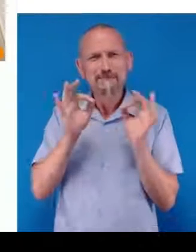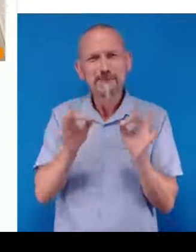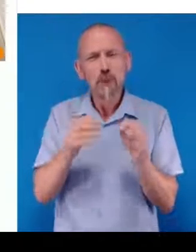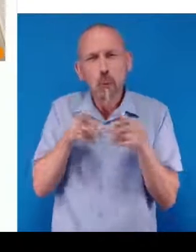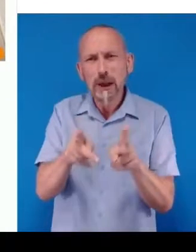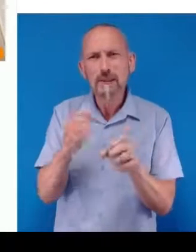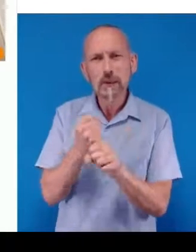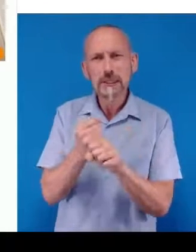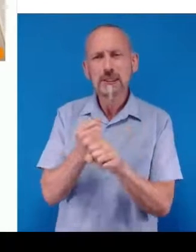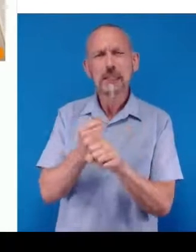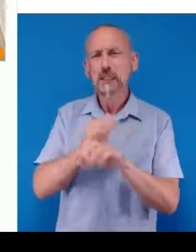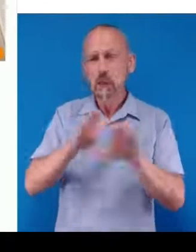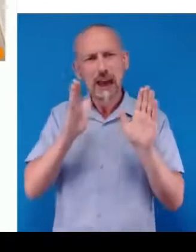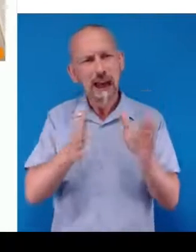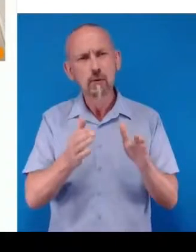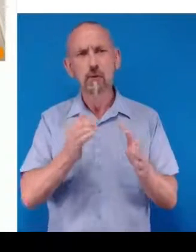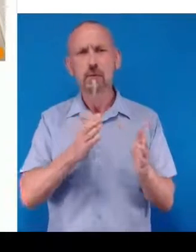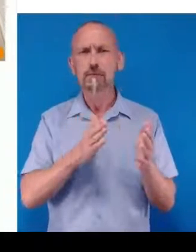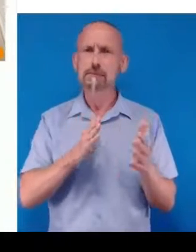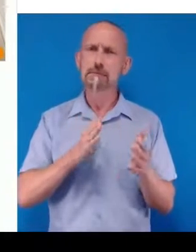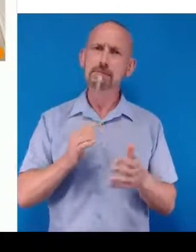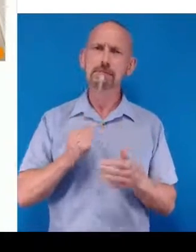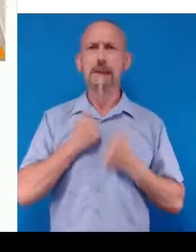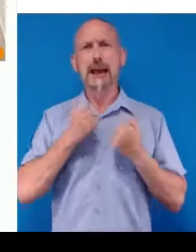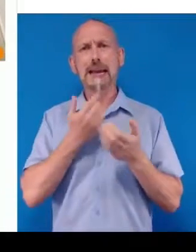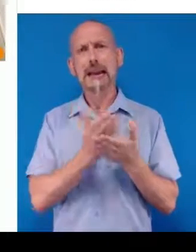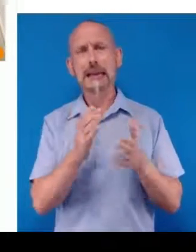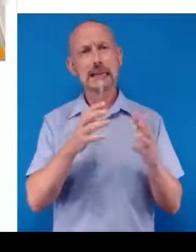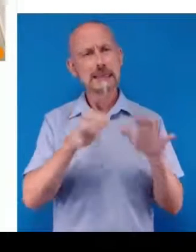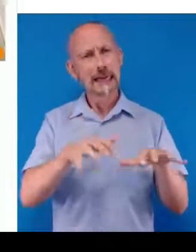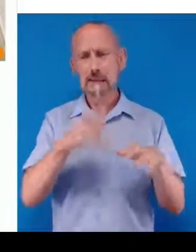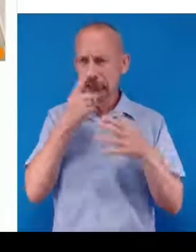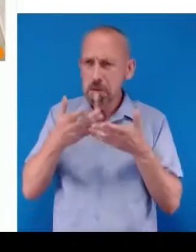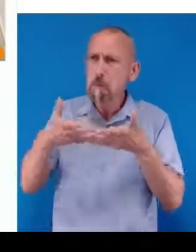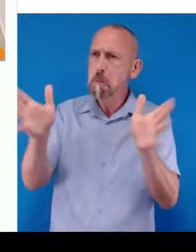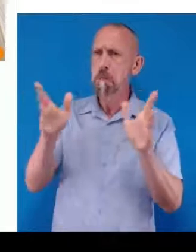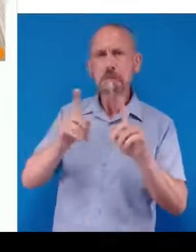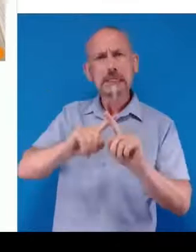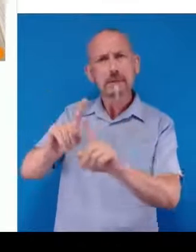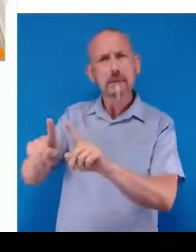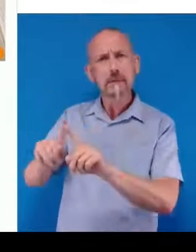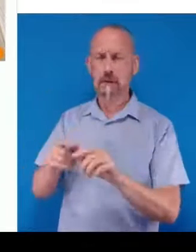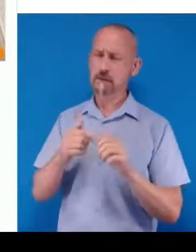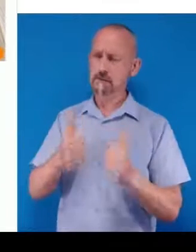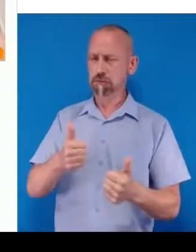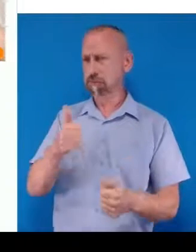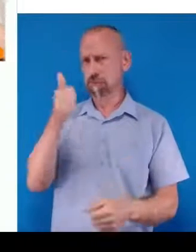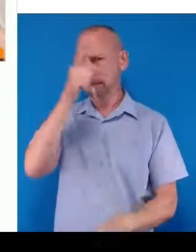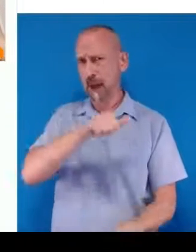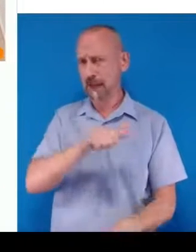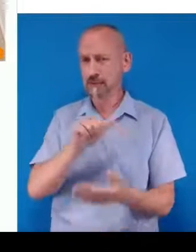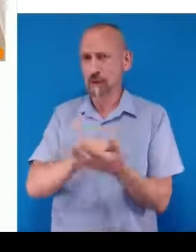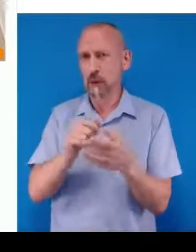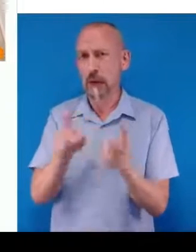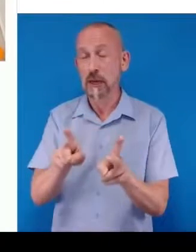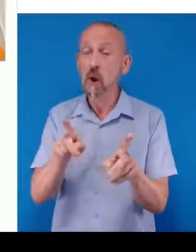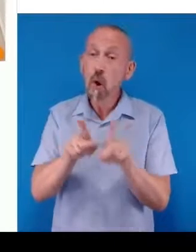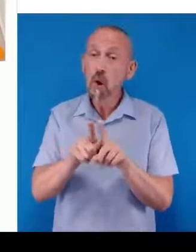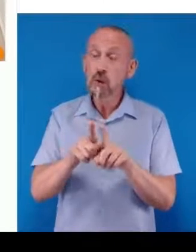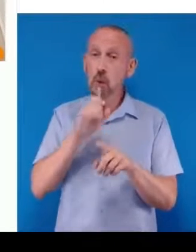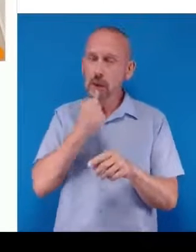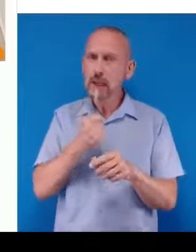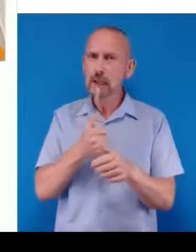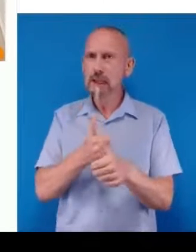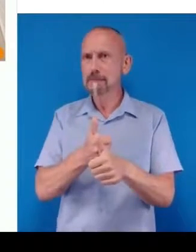very smart, very entrepreneurial. So, and it's also in the best interest of our community. And that is what I